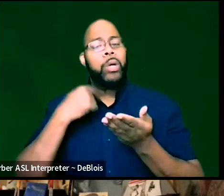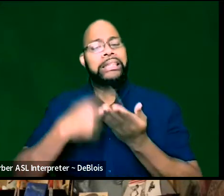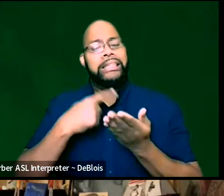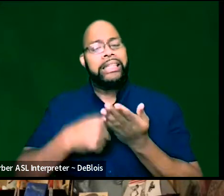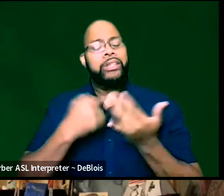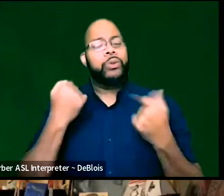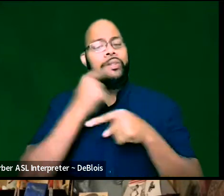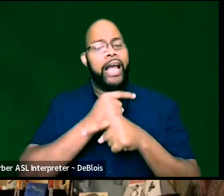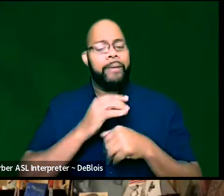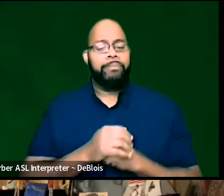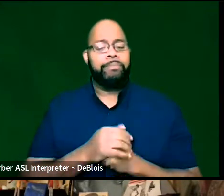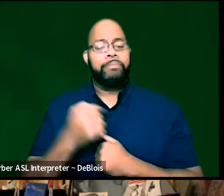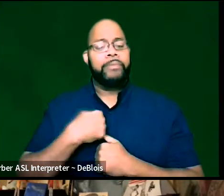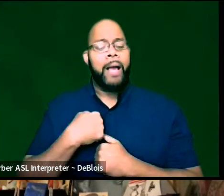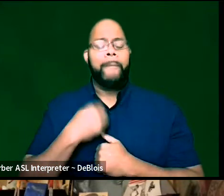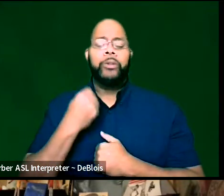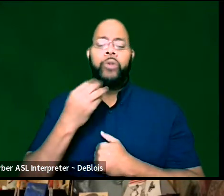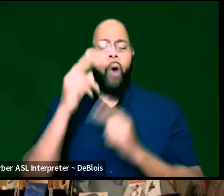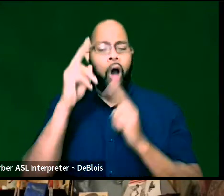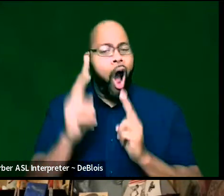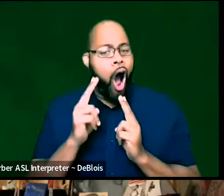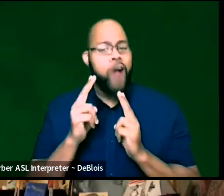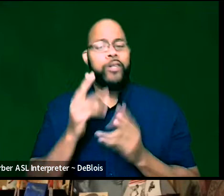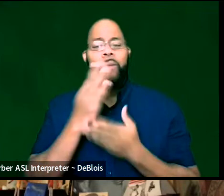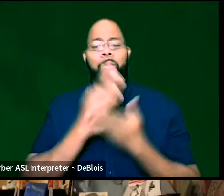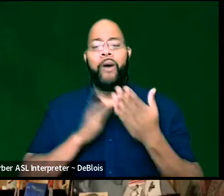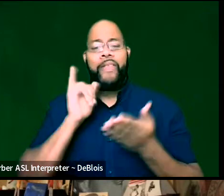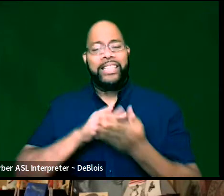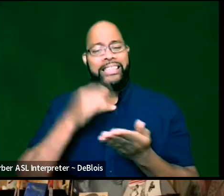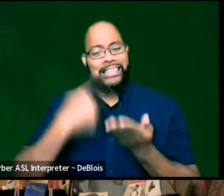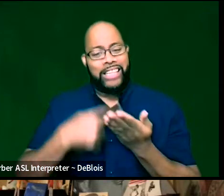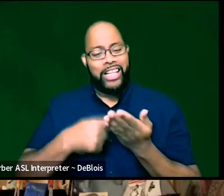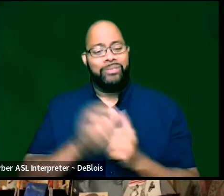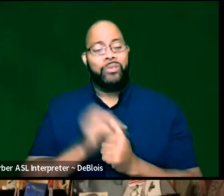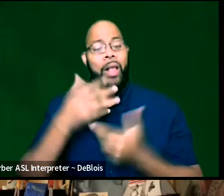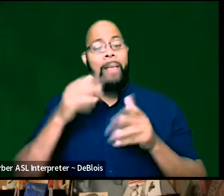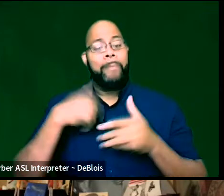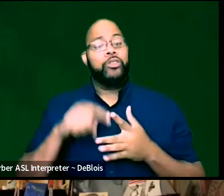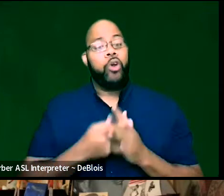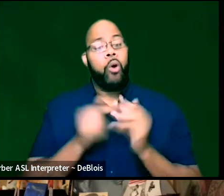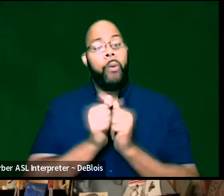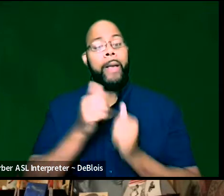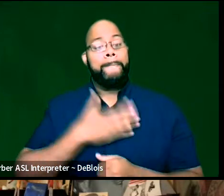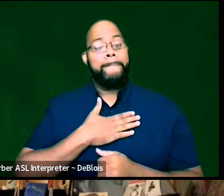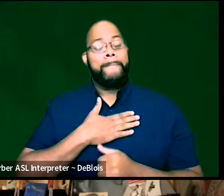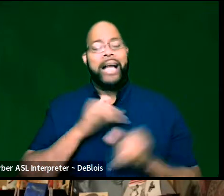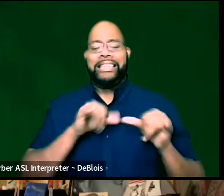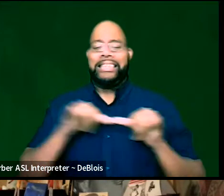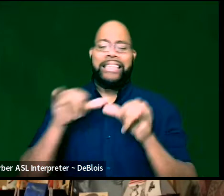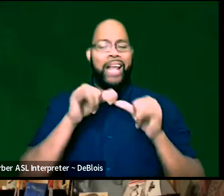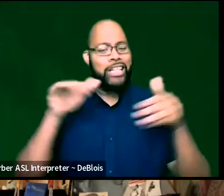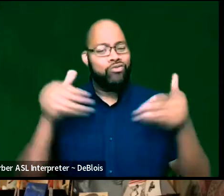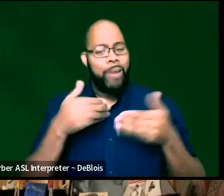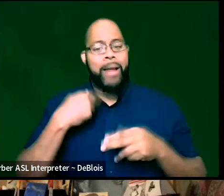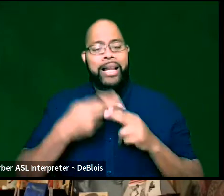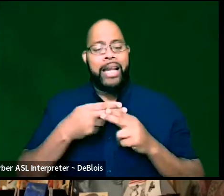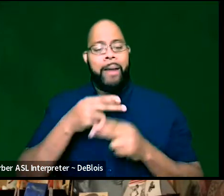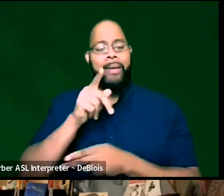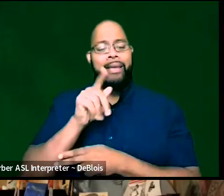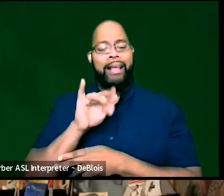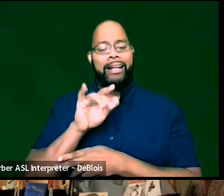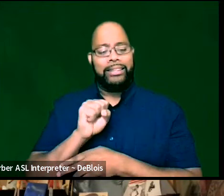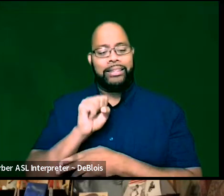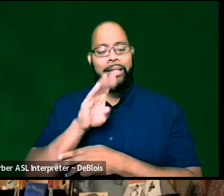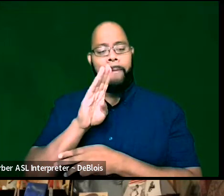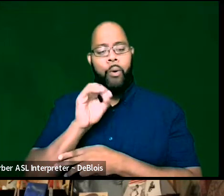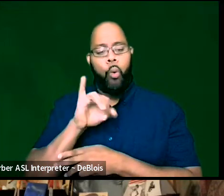about today. I am so honored to be a part of this discussion. So let me start with my standard introduction. My name is Kandis